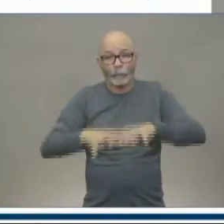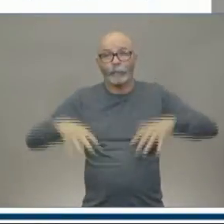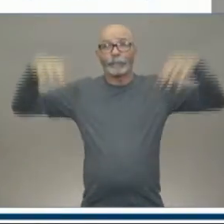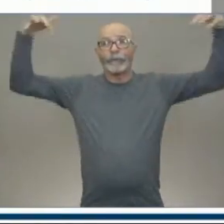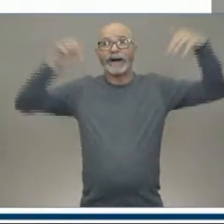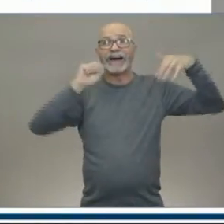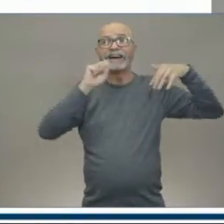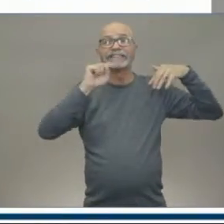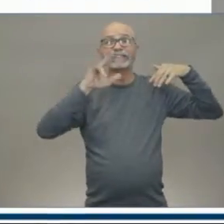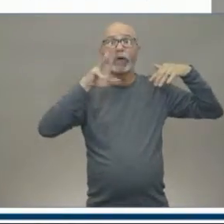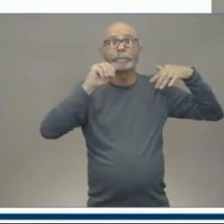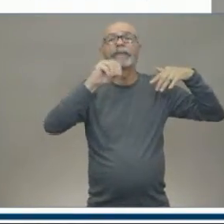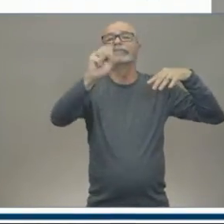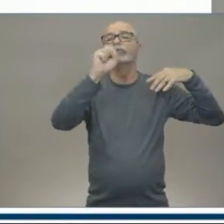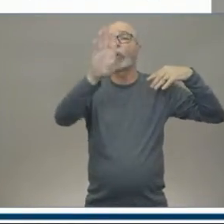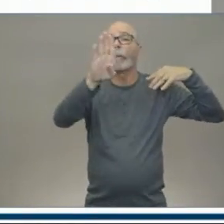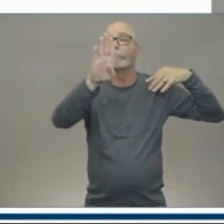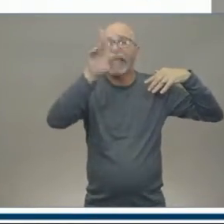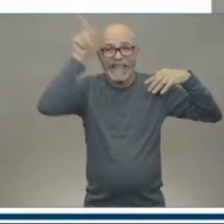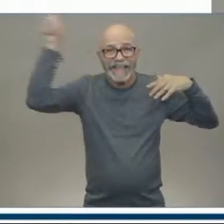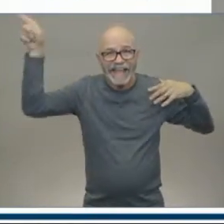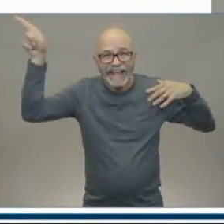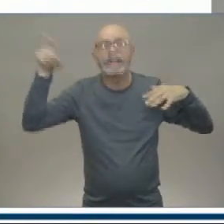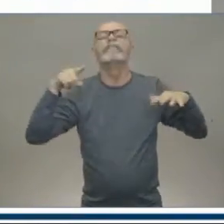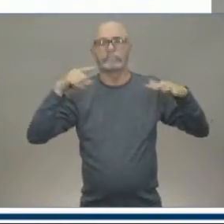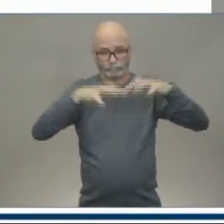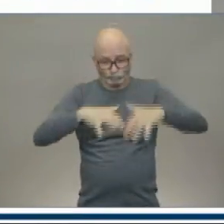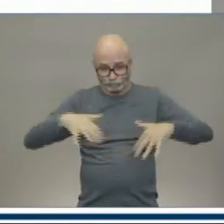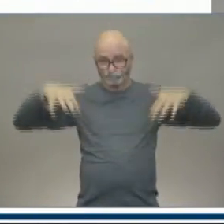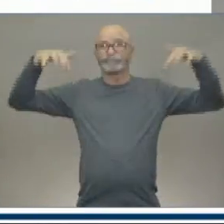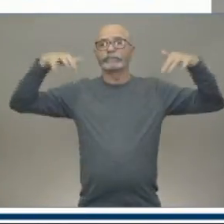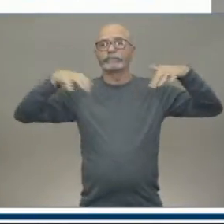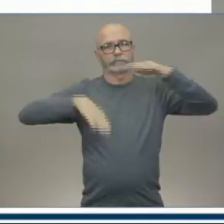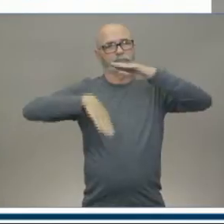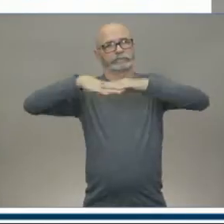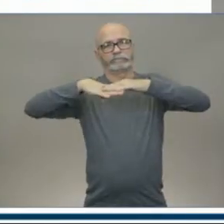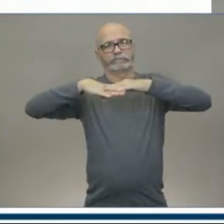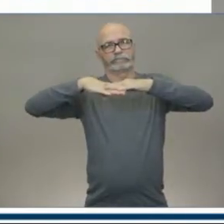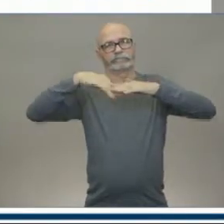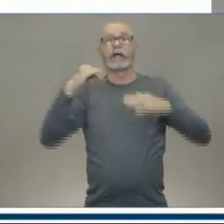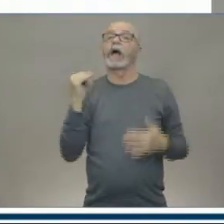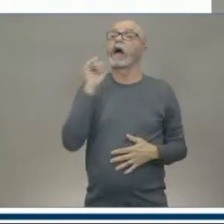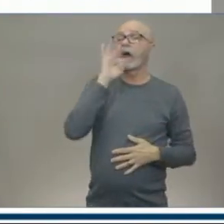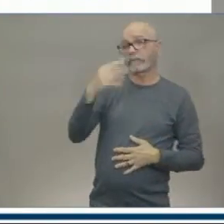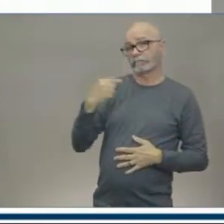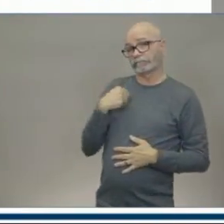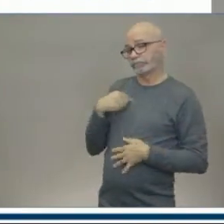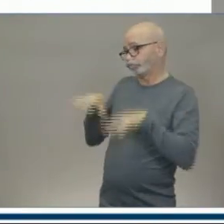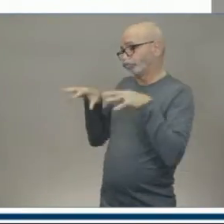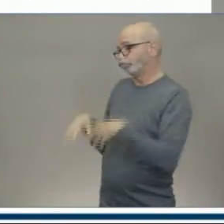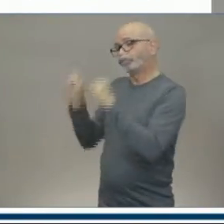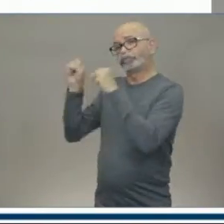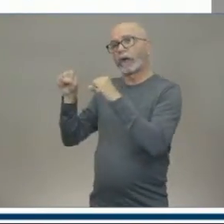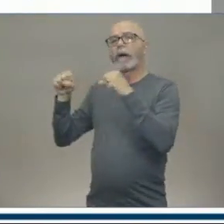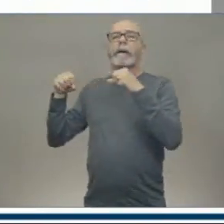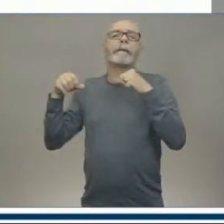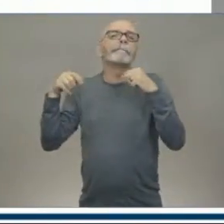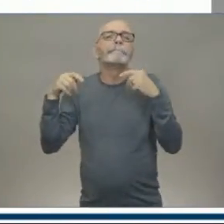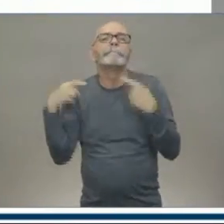Arena. Whether you host the event yourself or it's hosted by a recognized business or